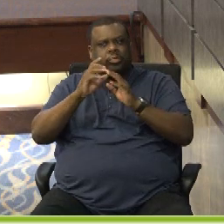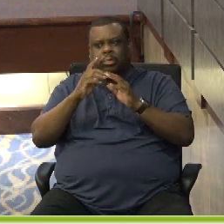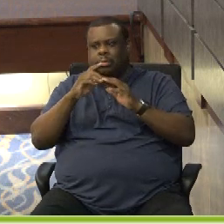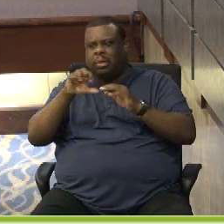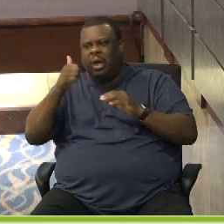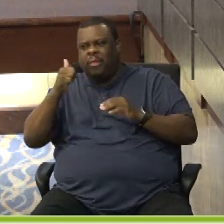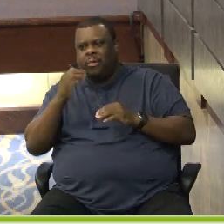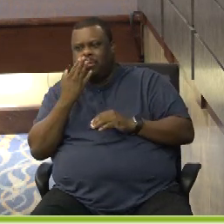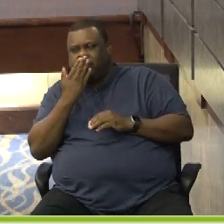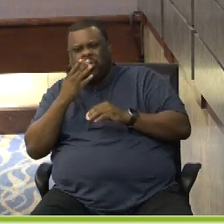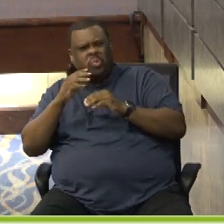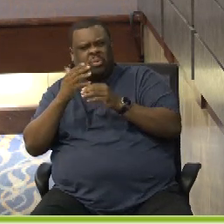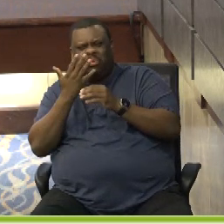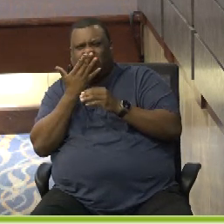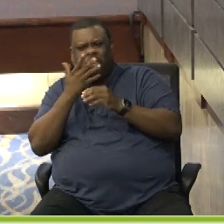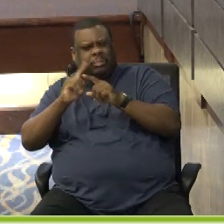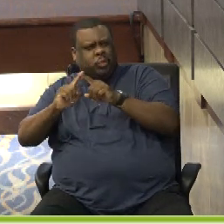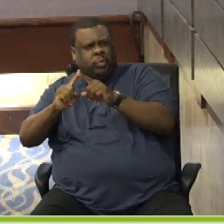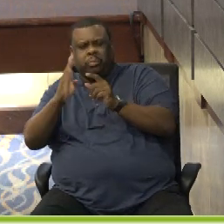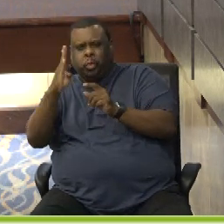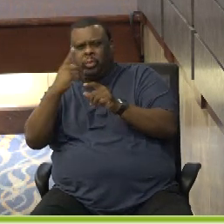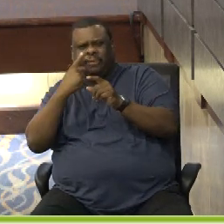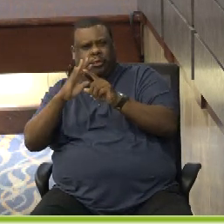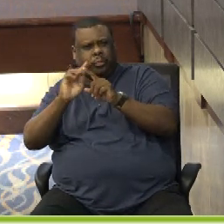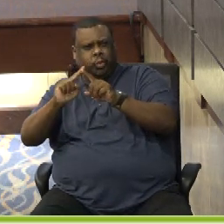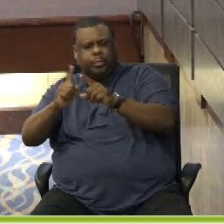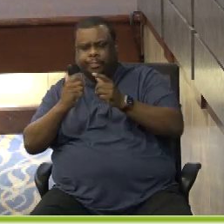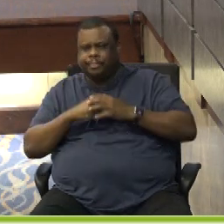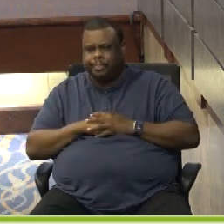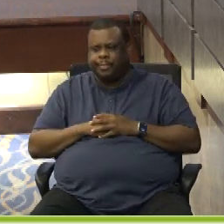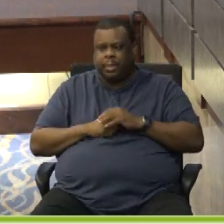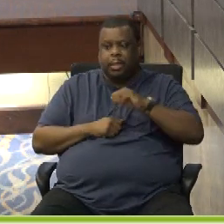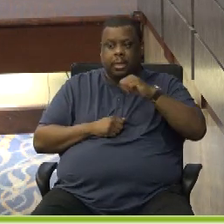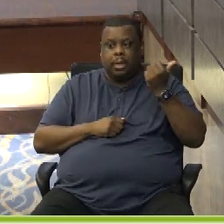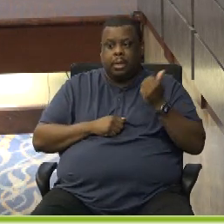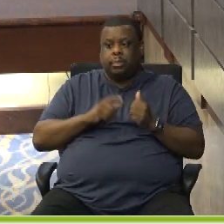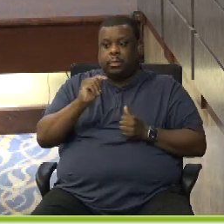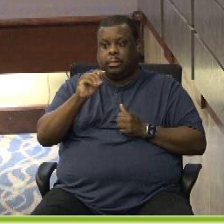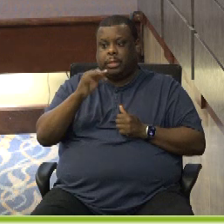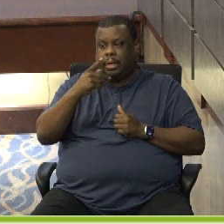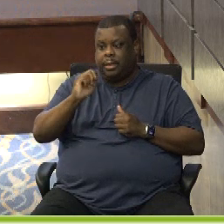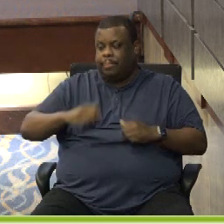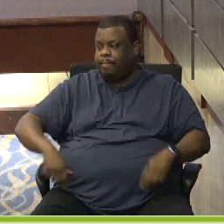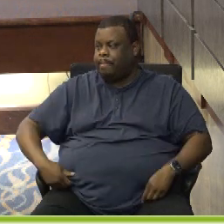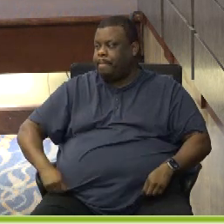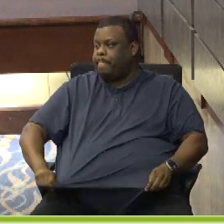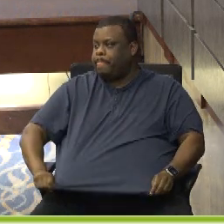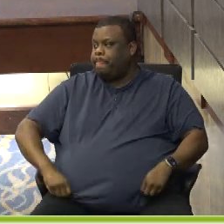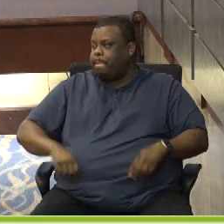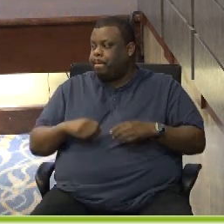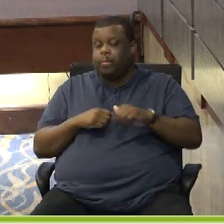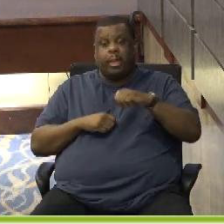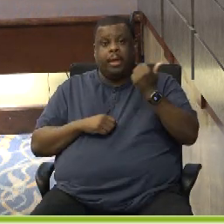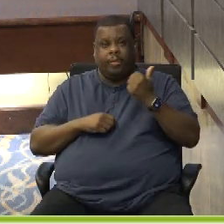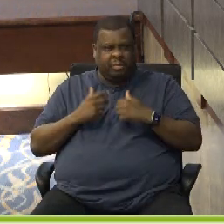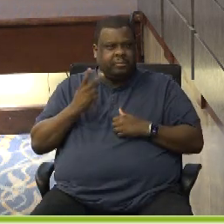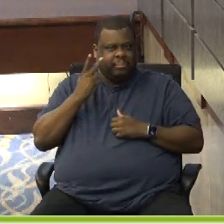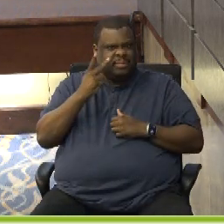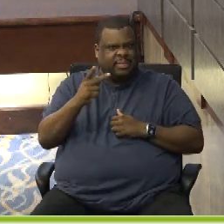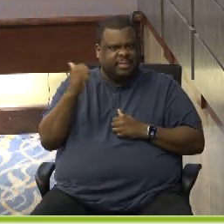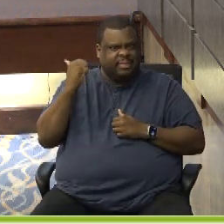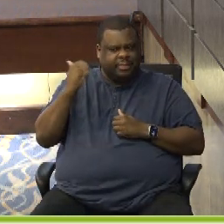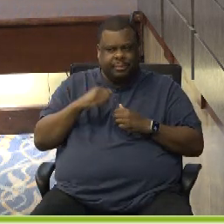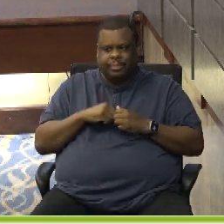blue in there, so there's a little variety. And then our typeface has a really broad range of weights, so that you